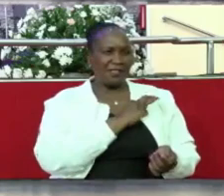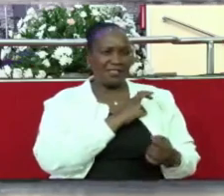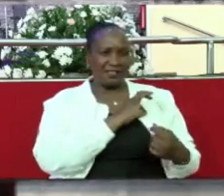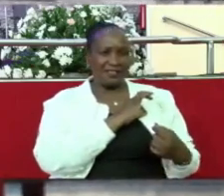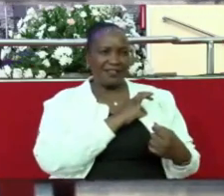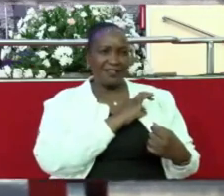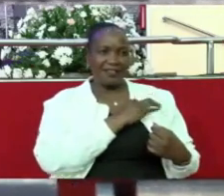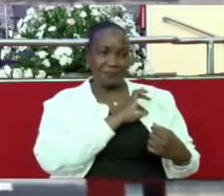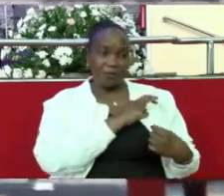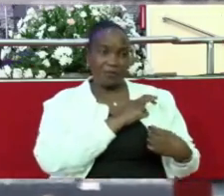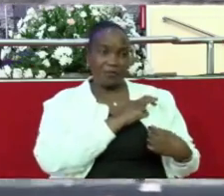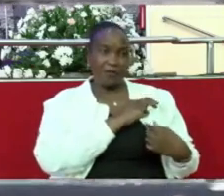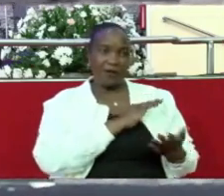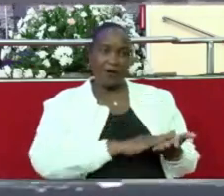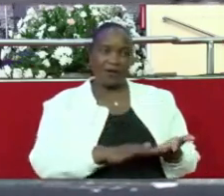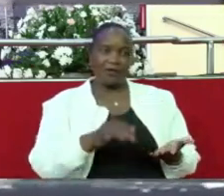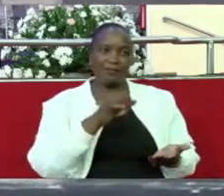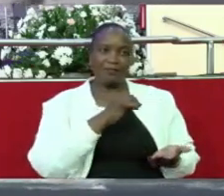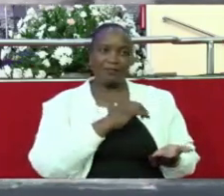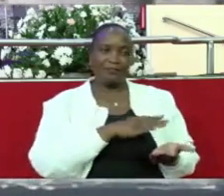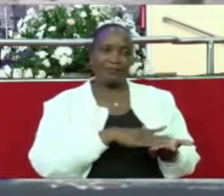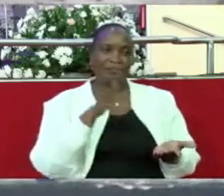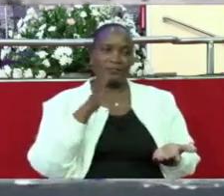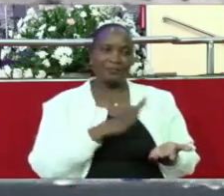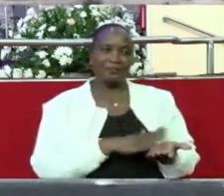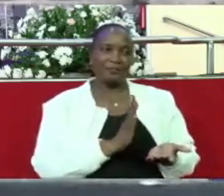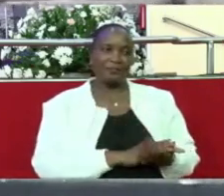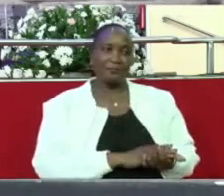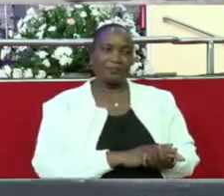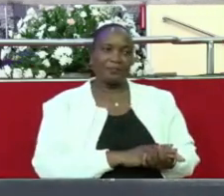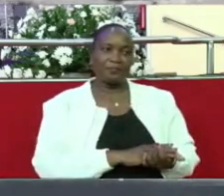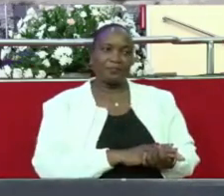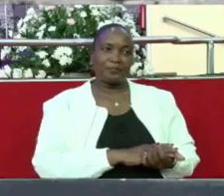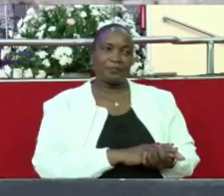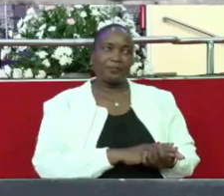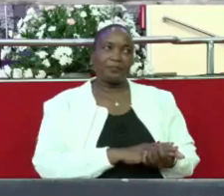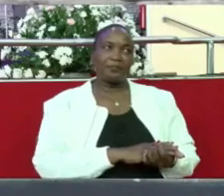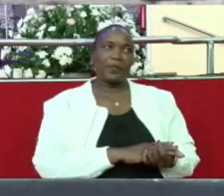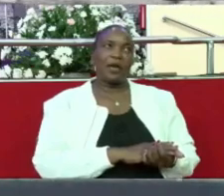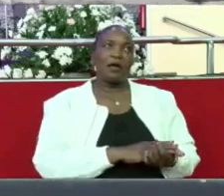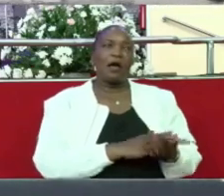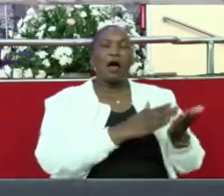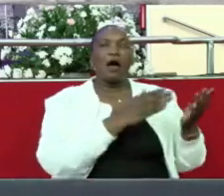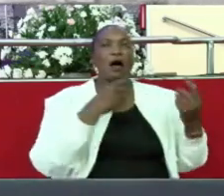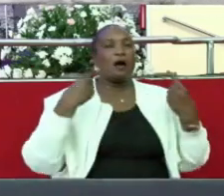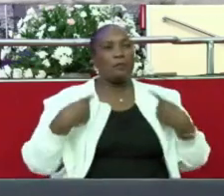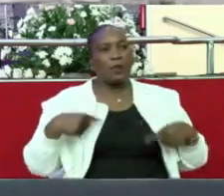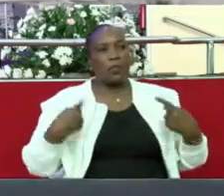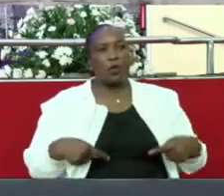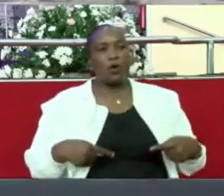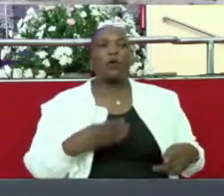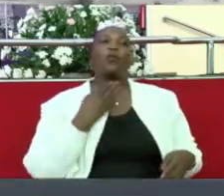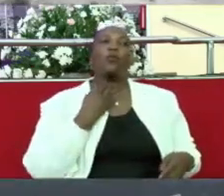we speak. Wakati wote tukinena, people will start desiring. Watu wataanza kutamani. How I wish. Jinsi gani ningatamani. That